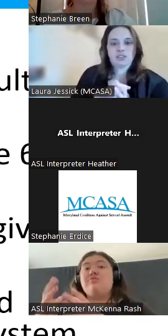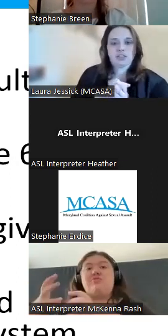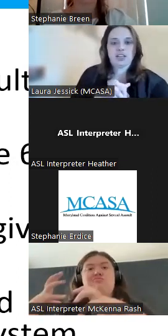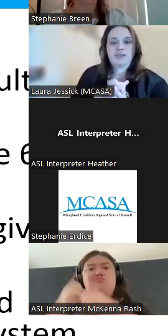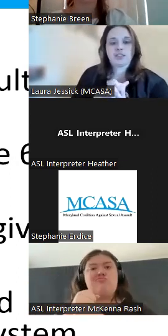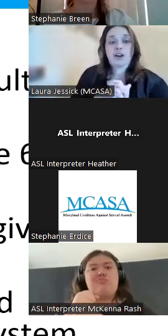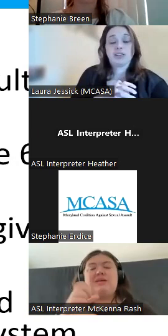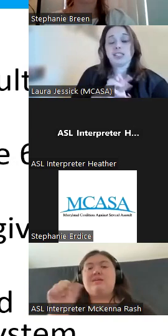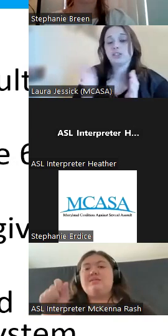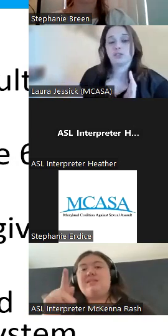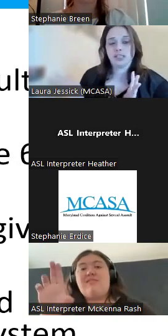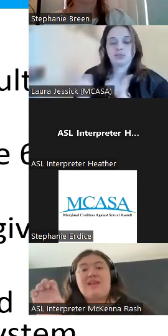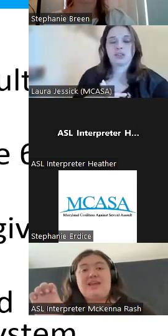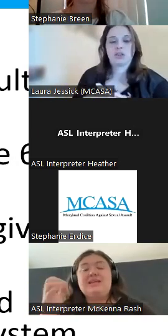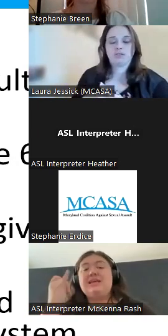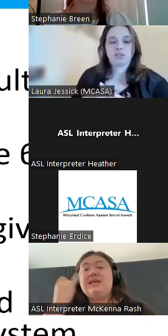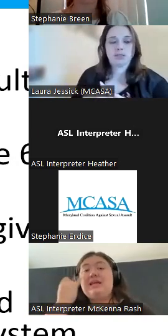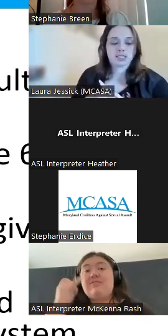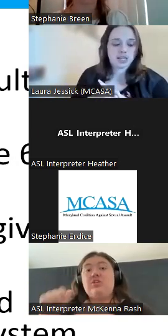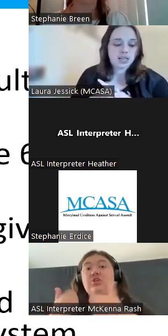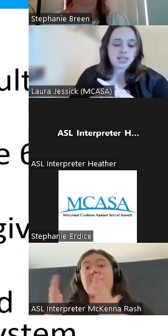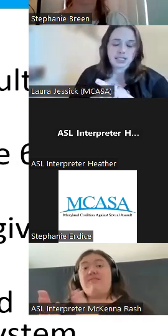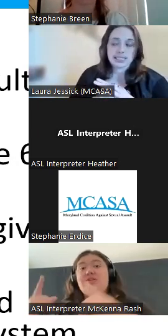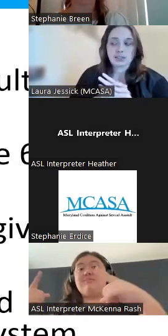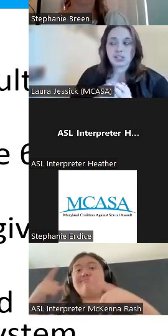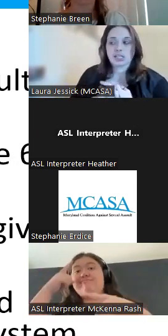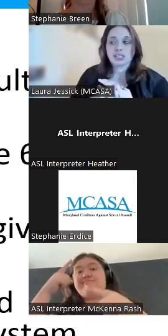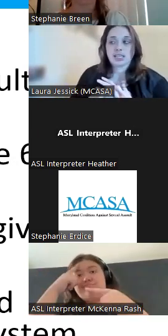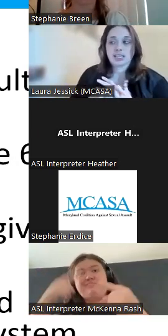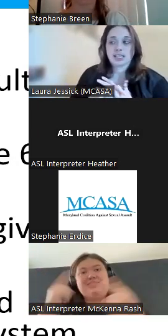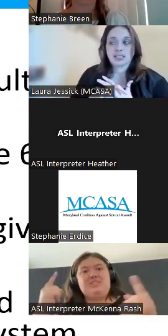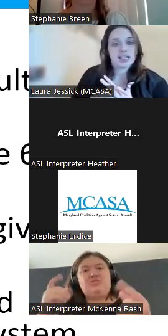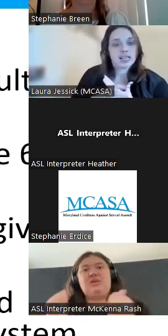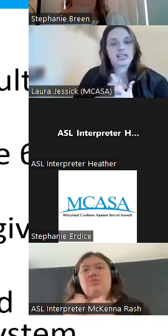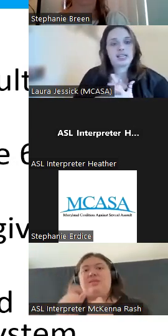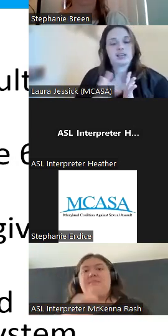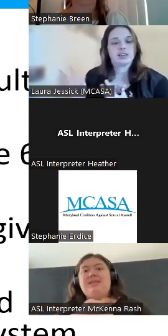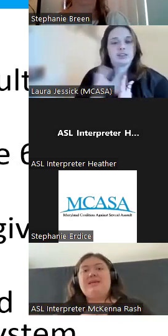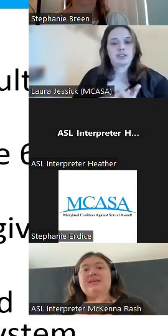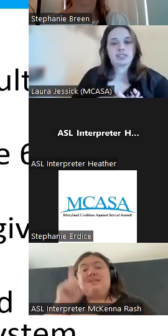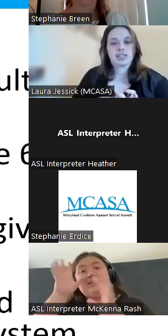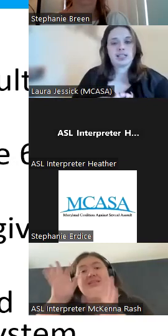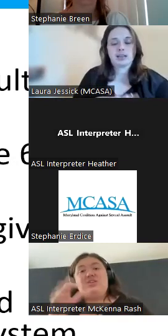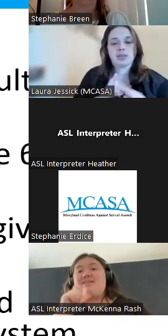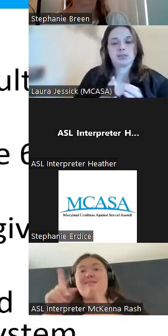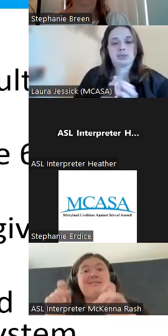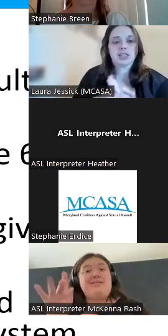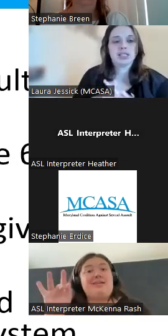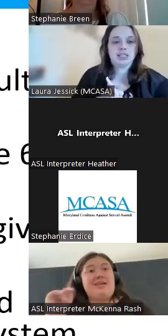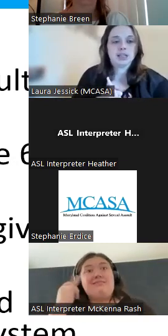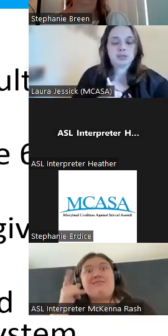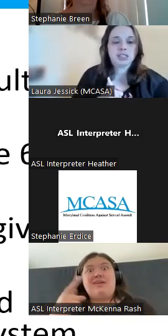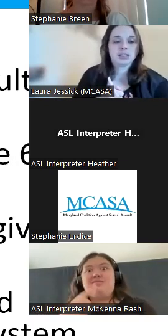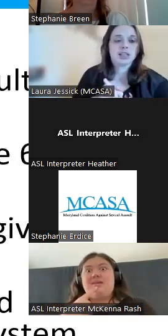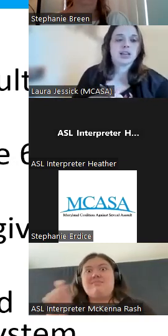Stephanie, if a survivor disagrees with law enforcement's decision not to test a kit, even if they're stating that it meets